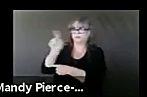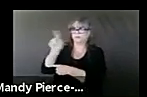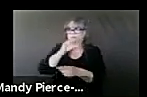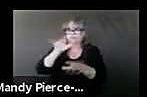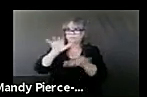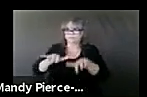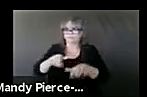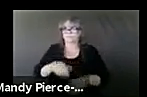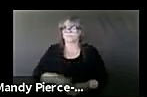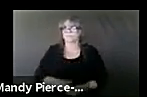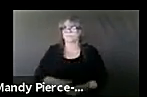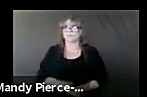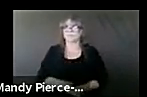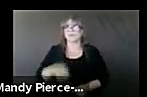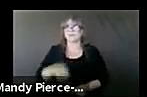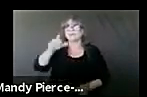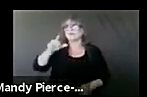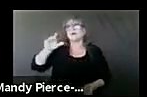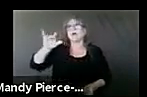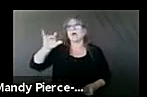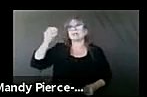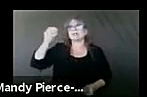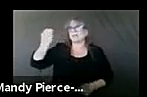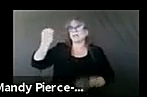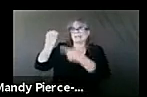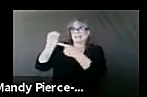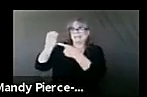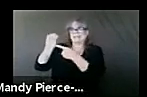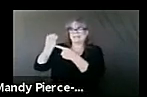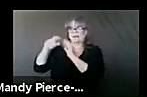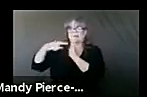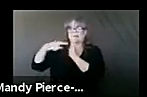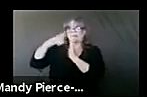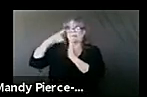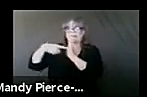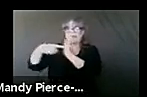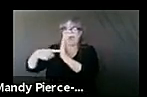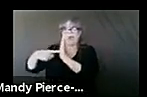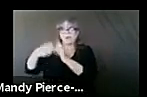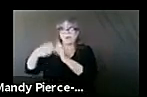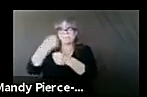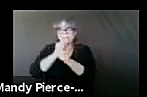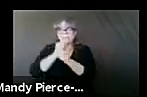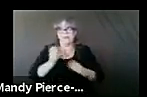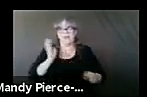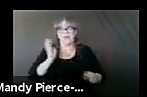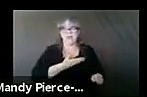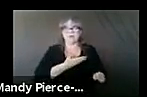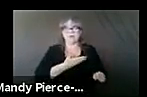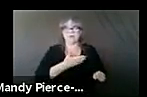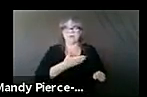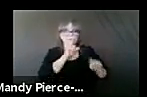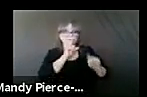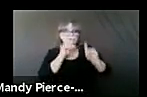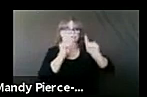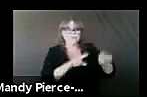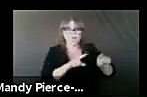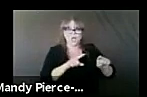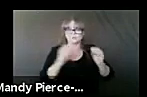the state? This is Rachel. I'll take this question. So it's useful to have multiple